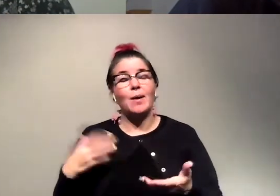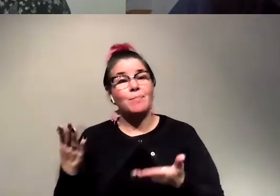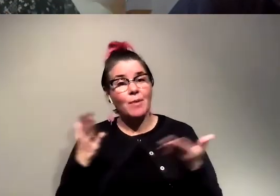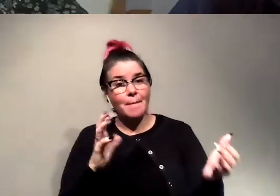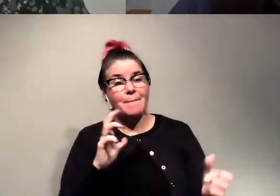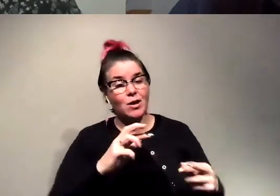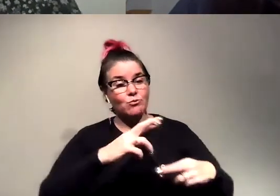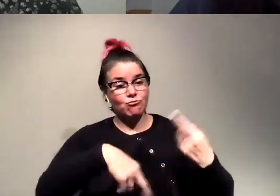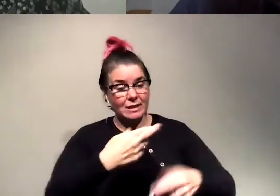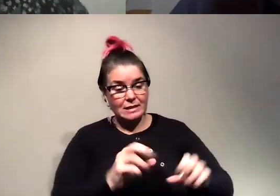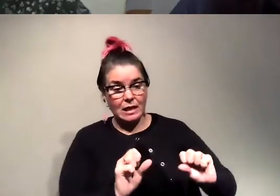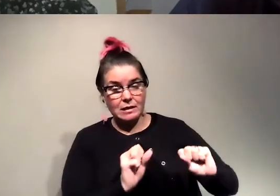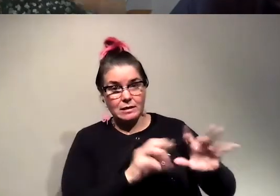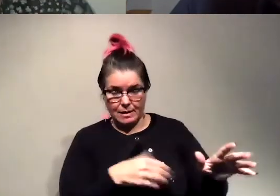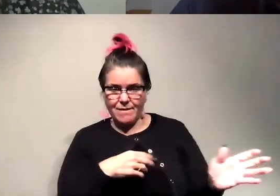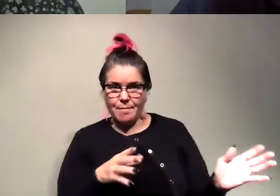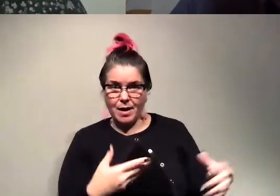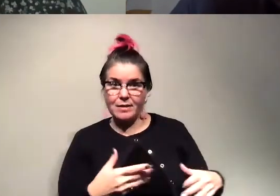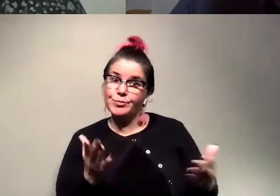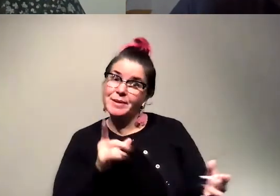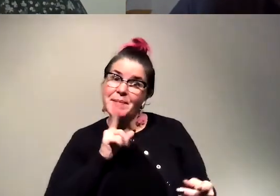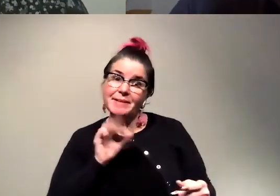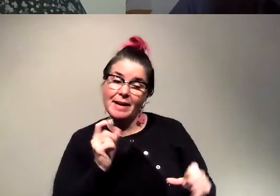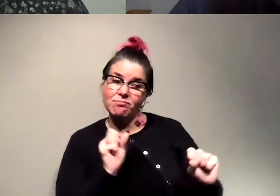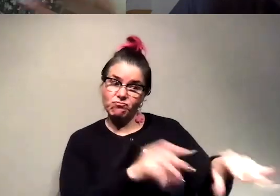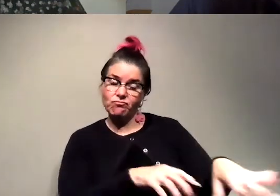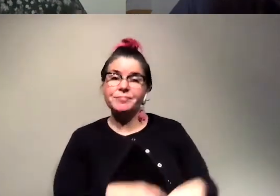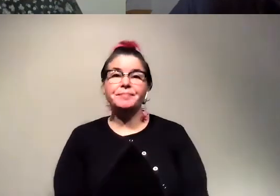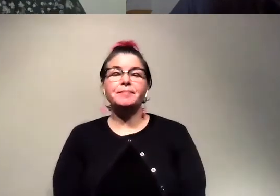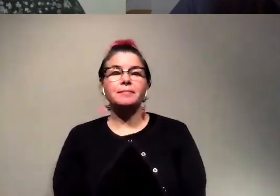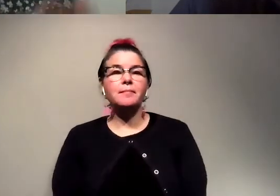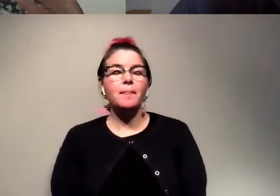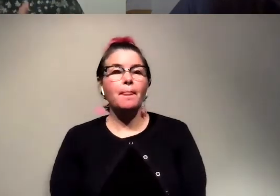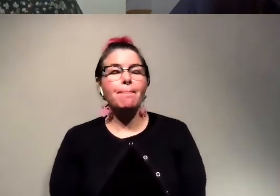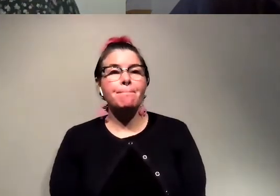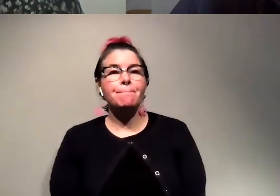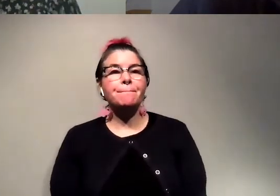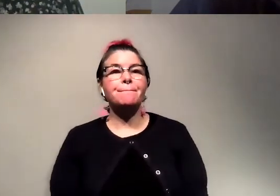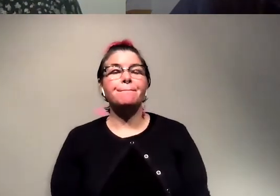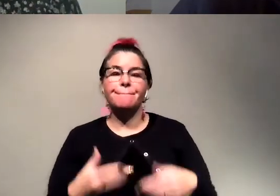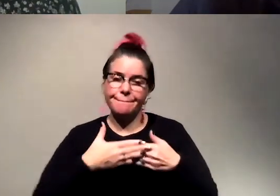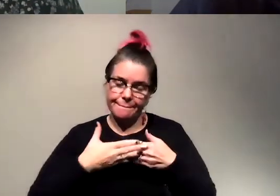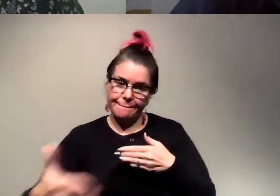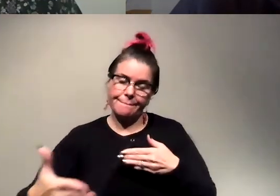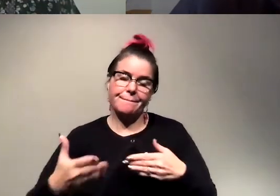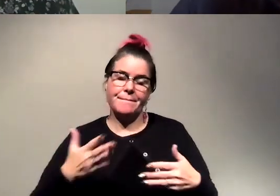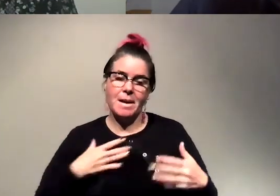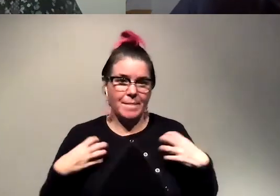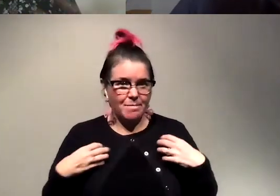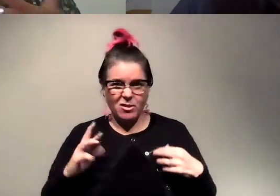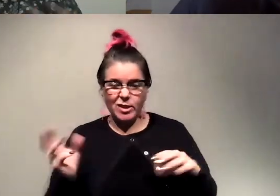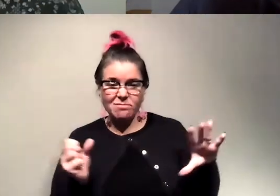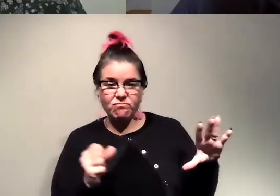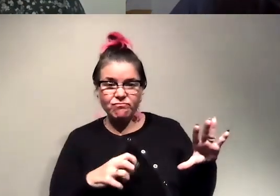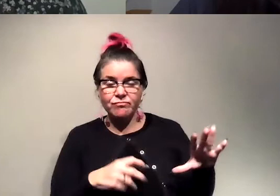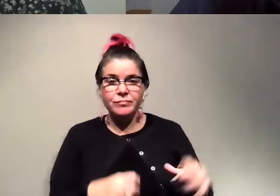to recycle, because they have a box where it's like bringing your plastic bags to recycle. Brought them in and I just started taking my backpack. And